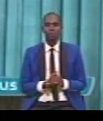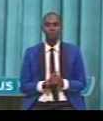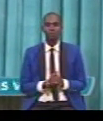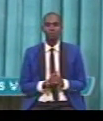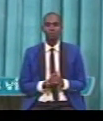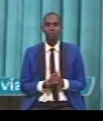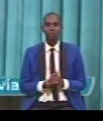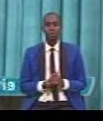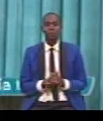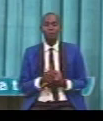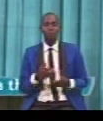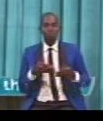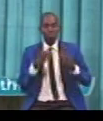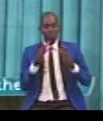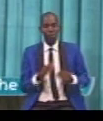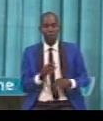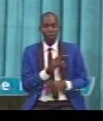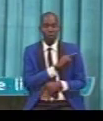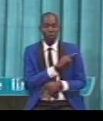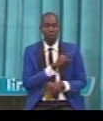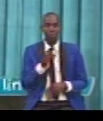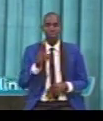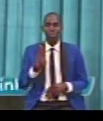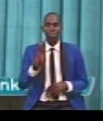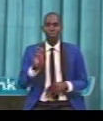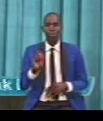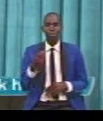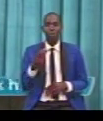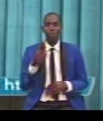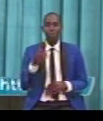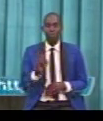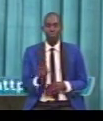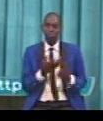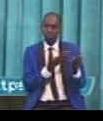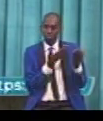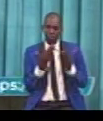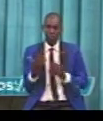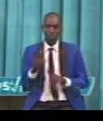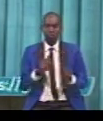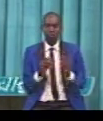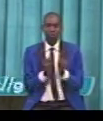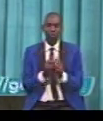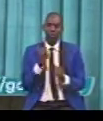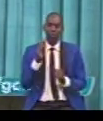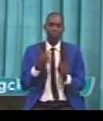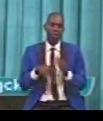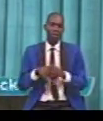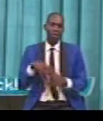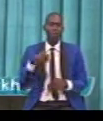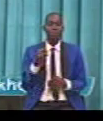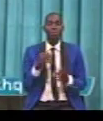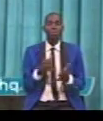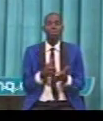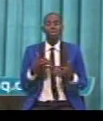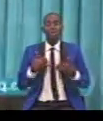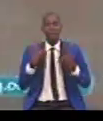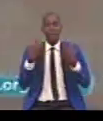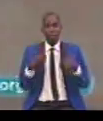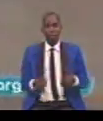ushers, bring them out, bring them out. It has happened already. It has happened to